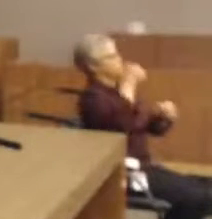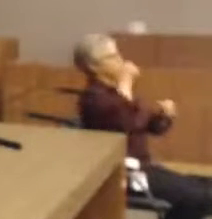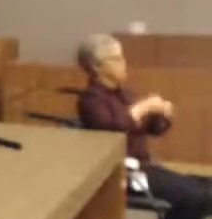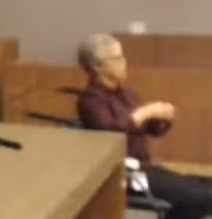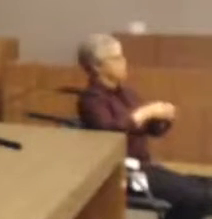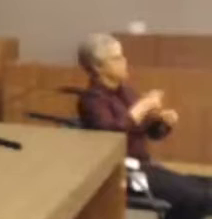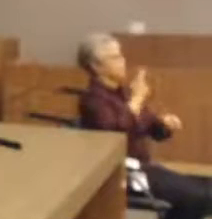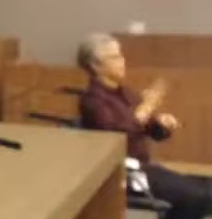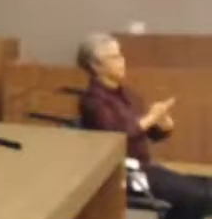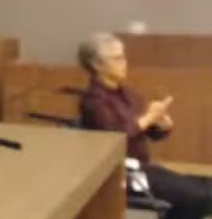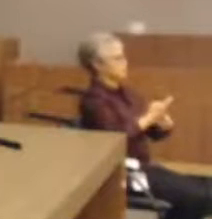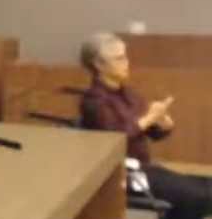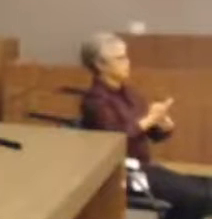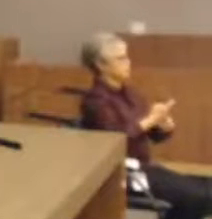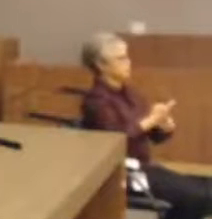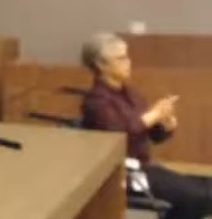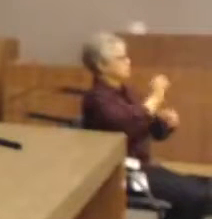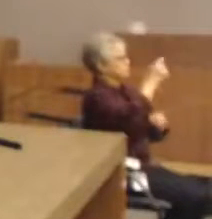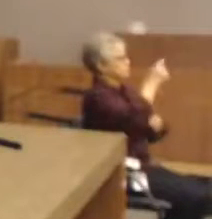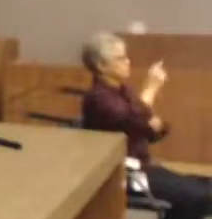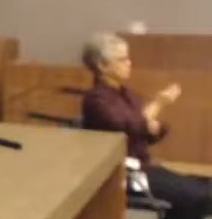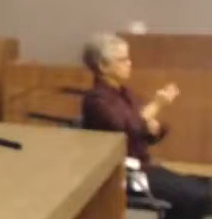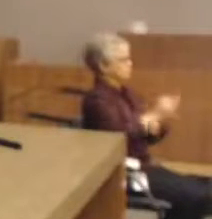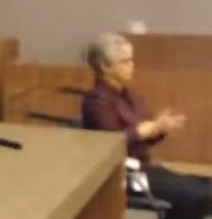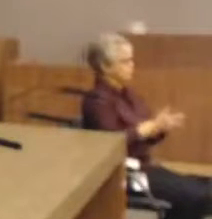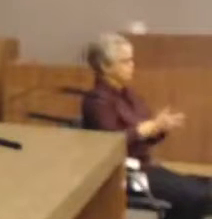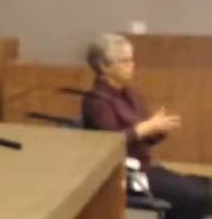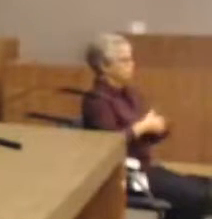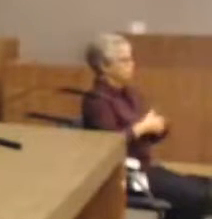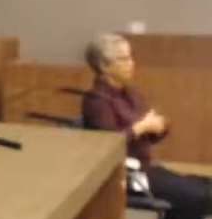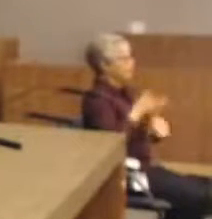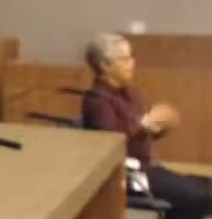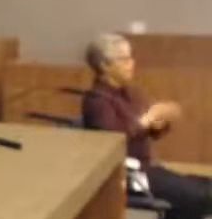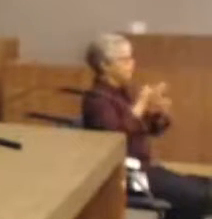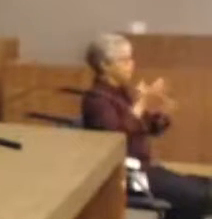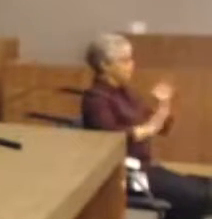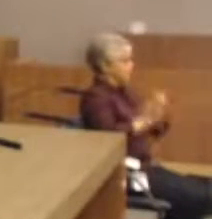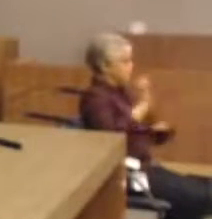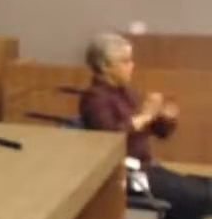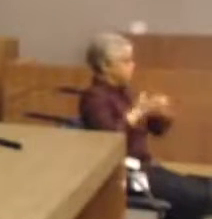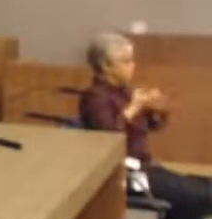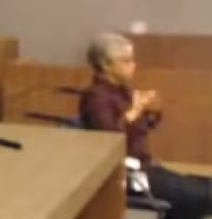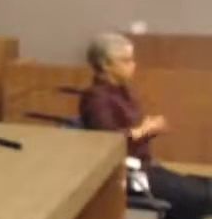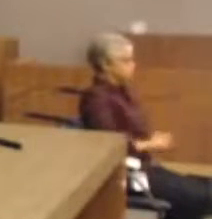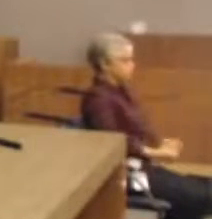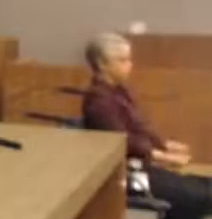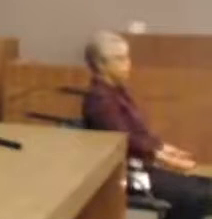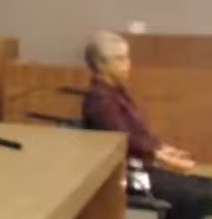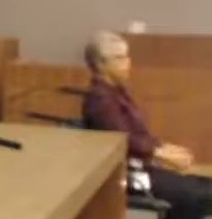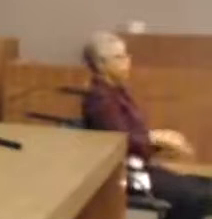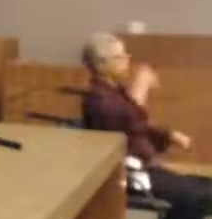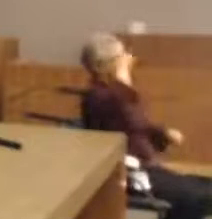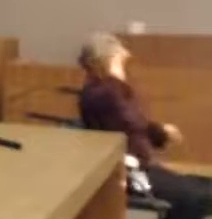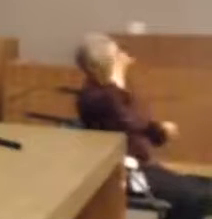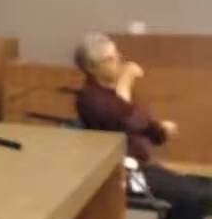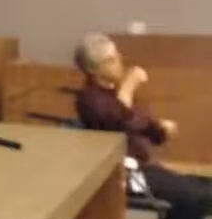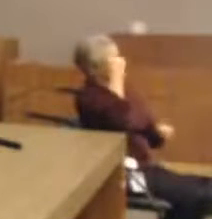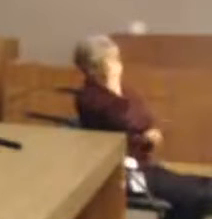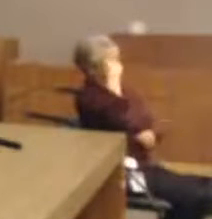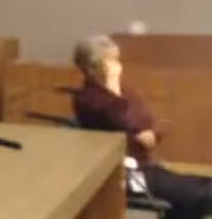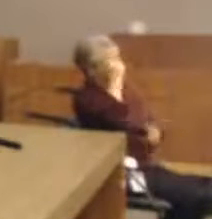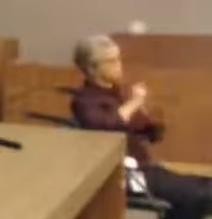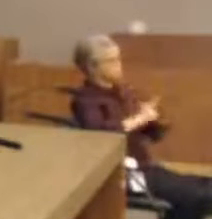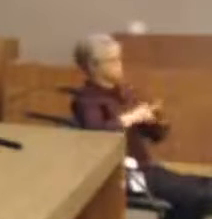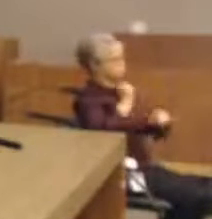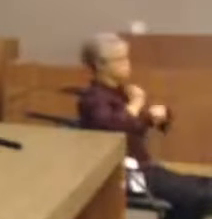that front part of the brain is going to kick in after those chemicals are gone and start to help sequence those things. Even though they were confusing in the